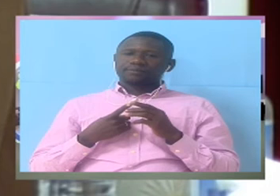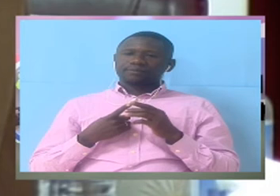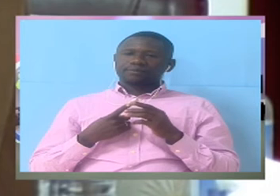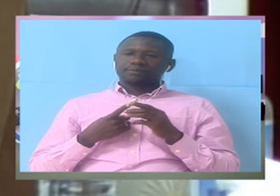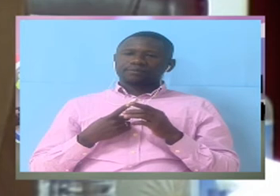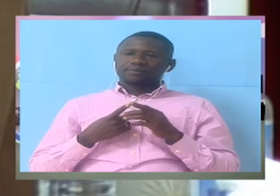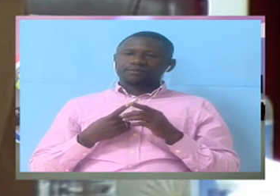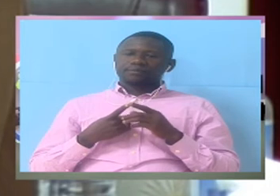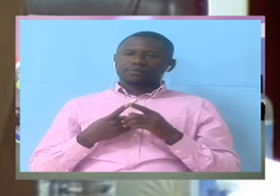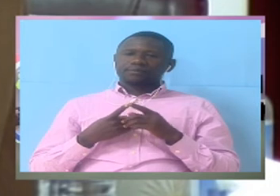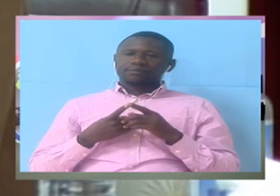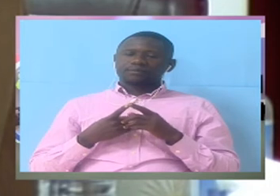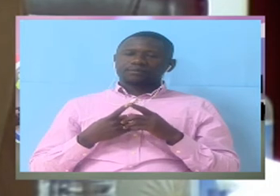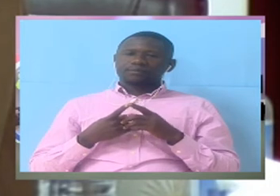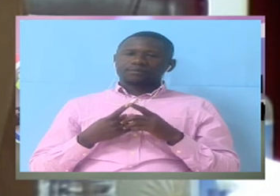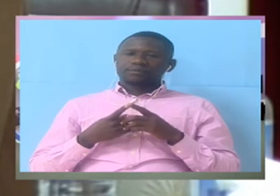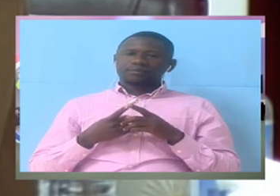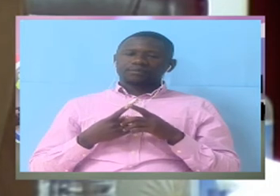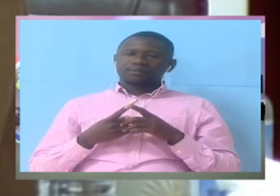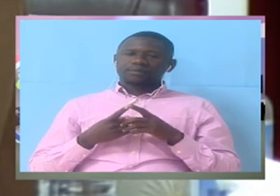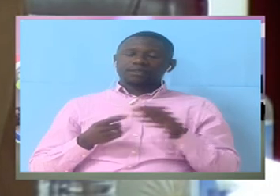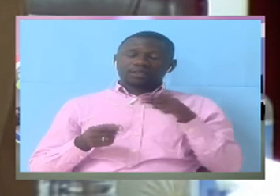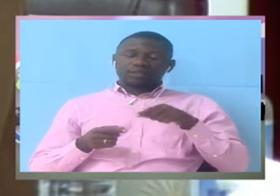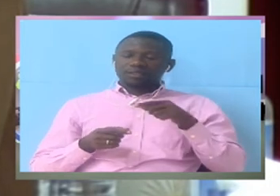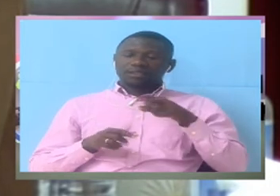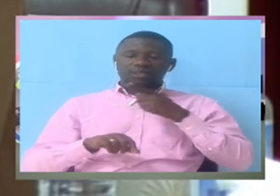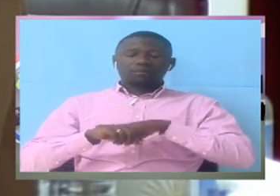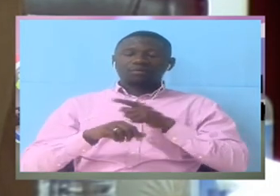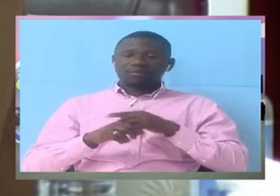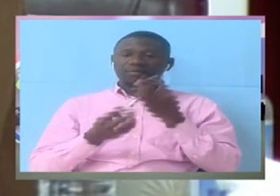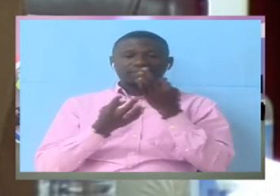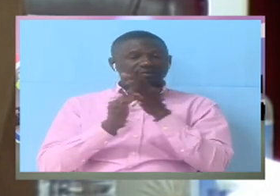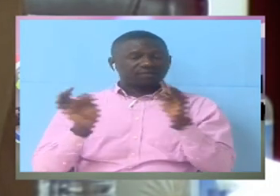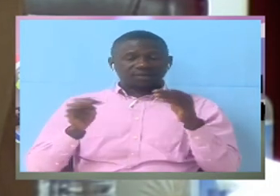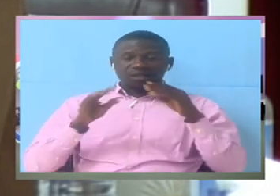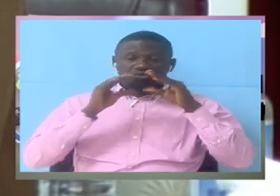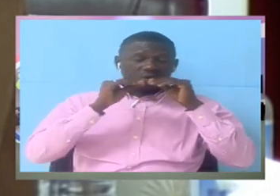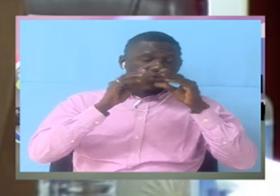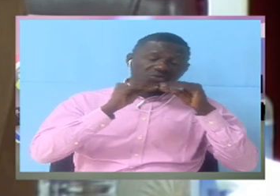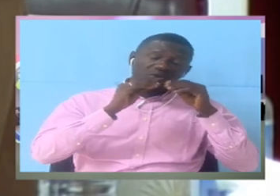Well, this is the era of free speech and free